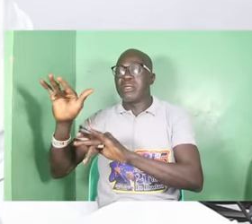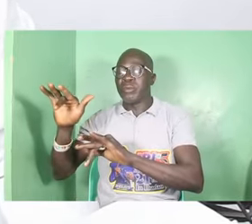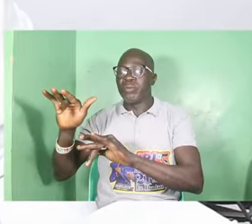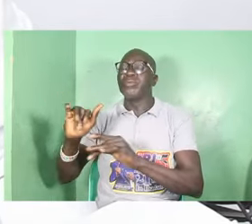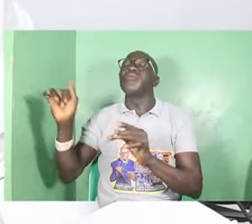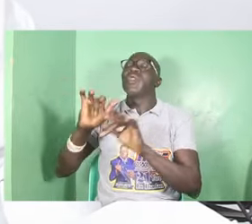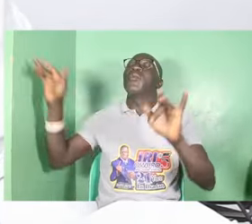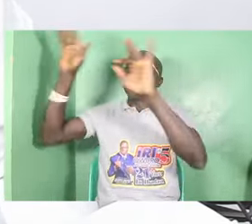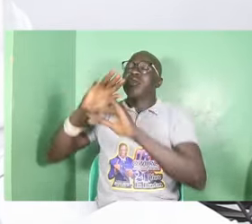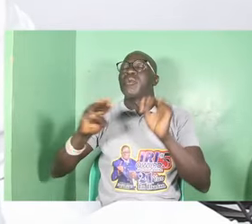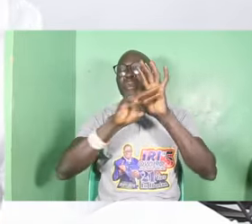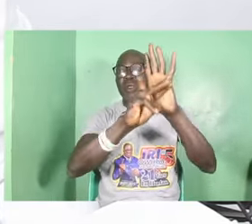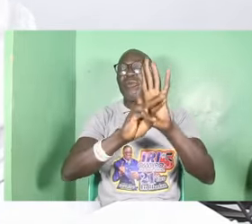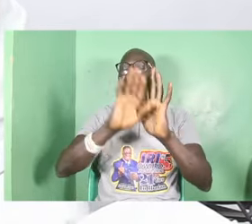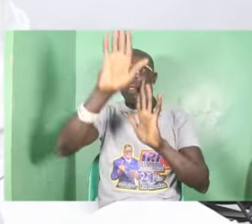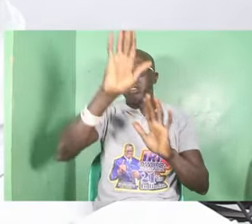obtained mercy.